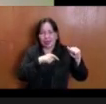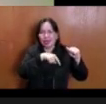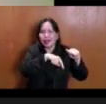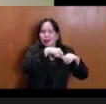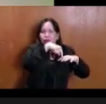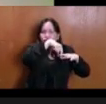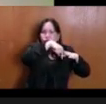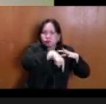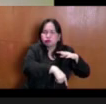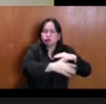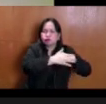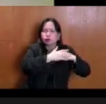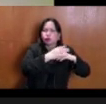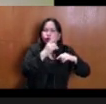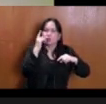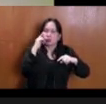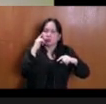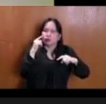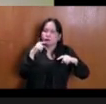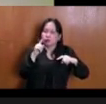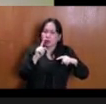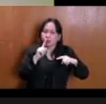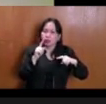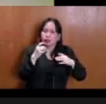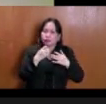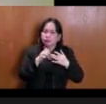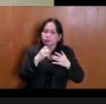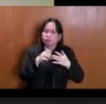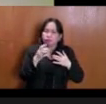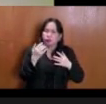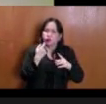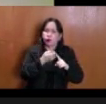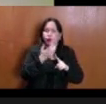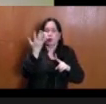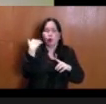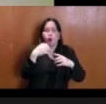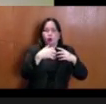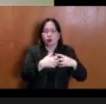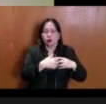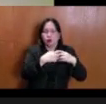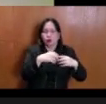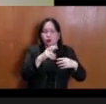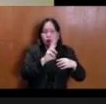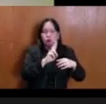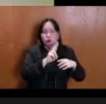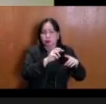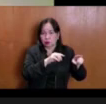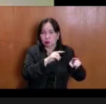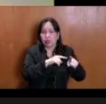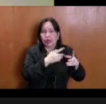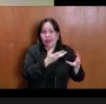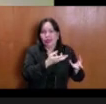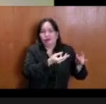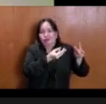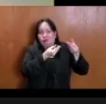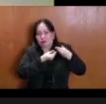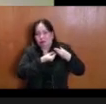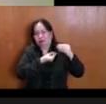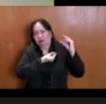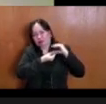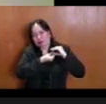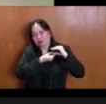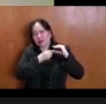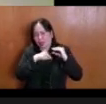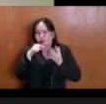of the components of our stranded costs from the previous operation of our electric power system is being handled or being